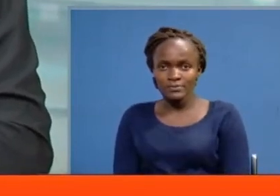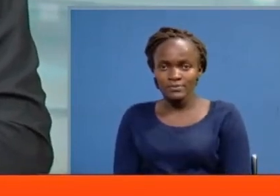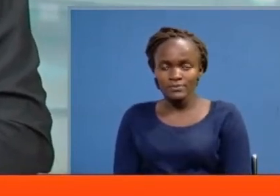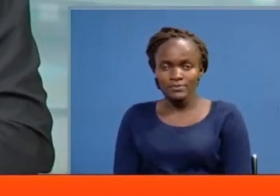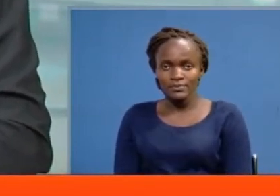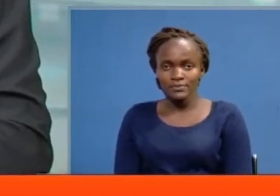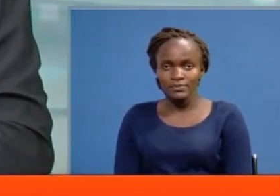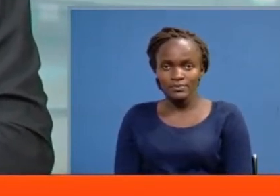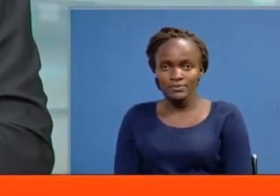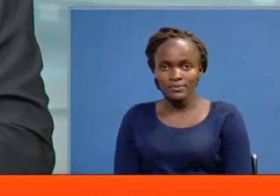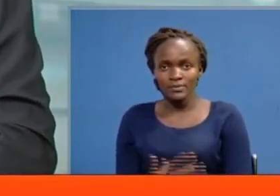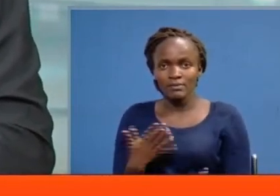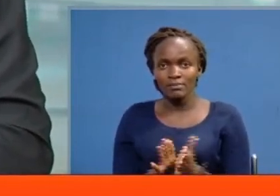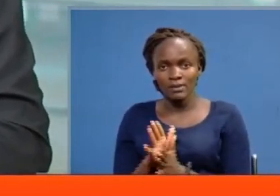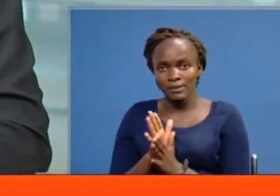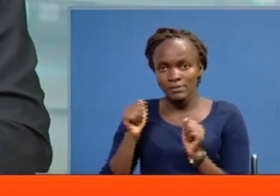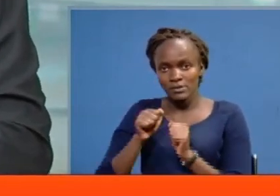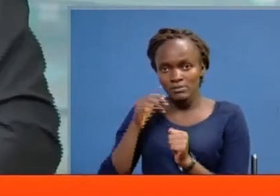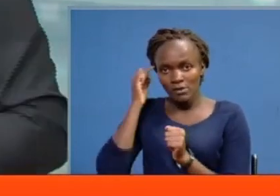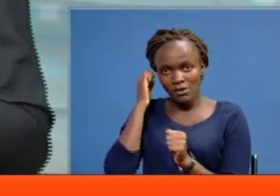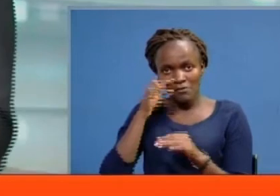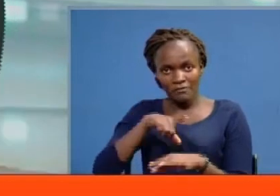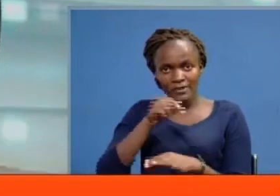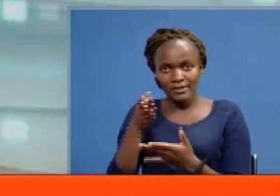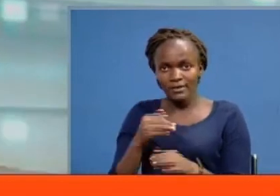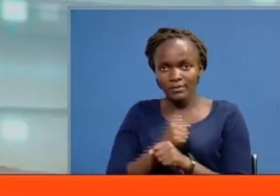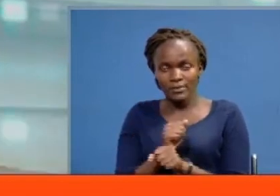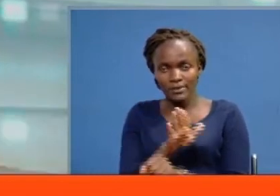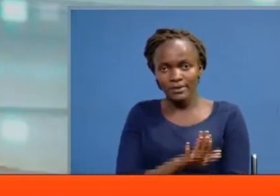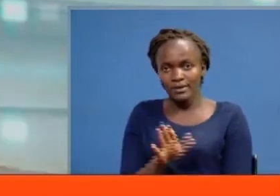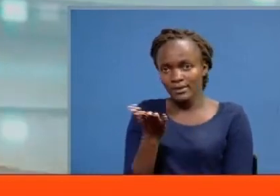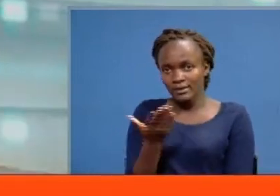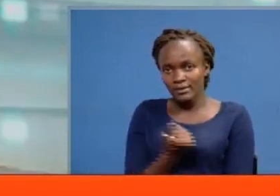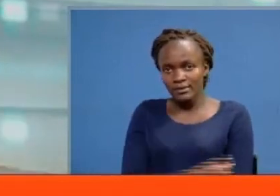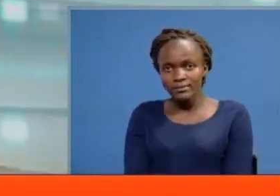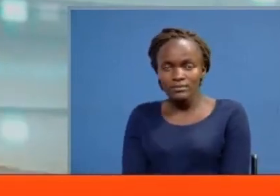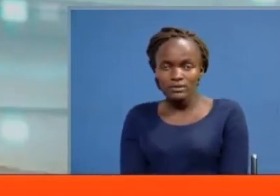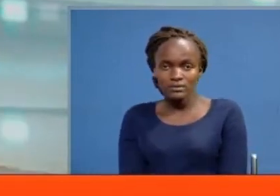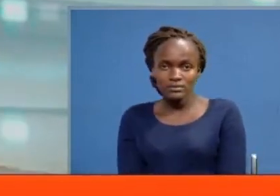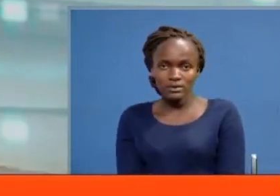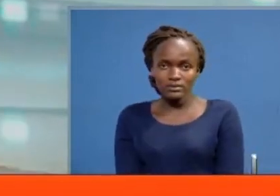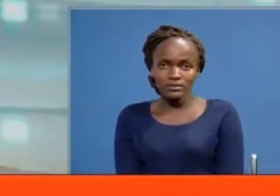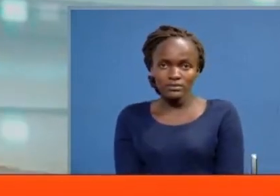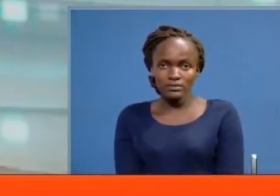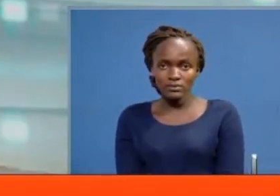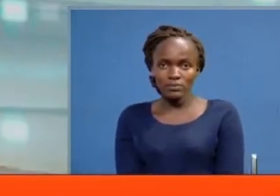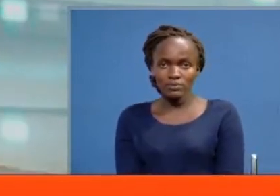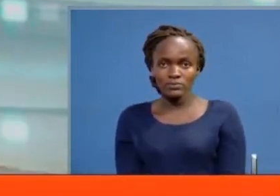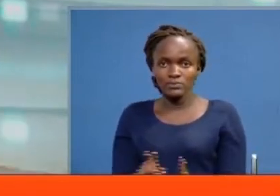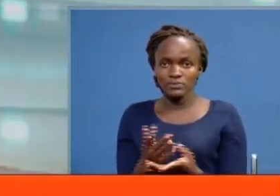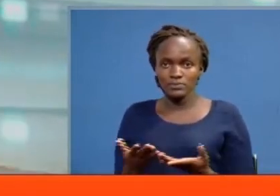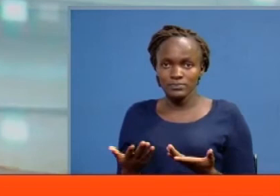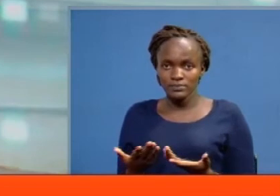of. Can we find this? Is this in the workplace? Now that you are in connection with the workplace, is this found in the workplace? And how